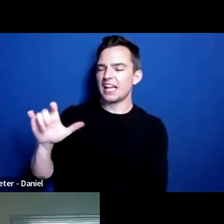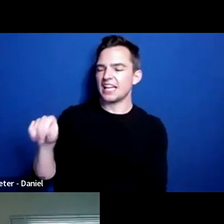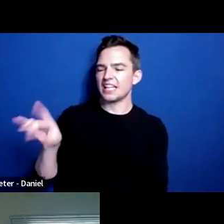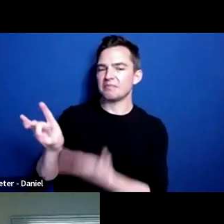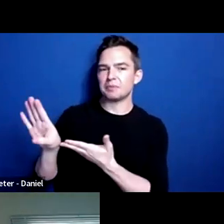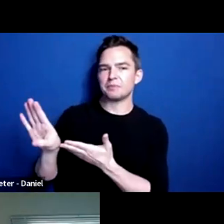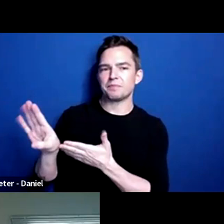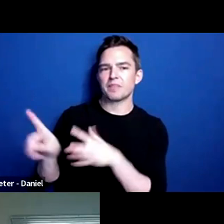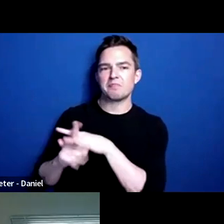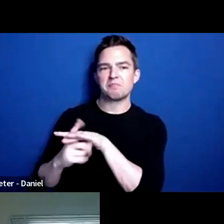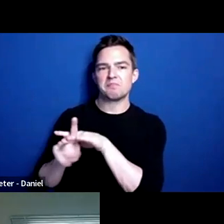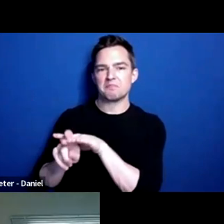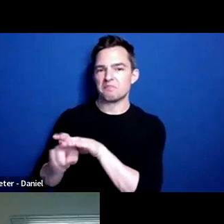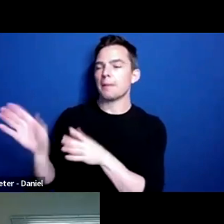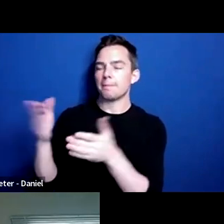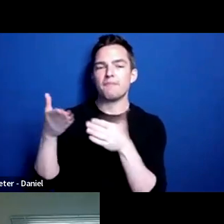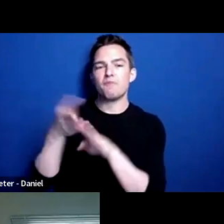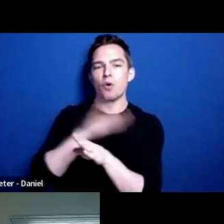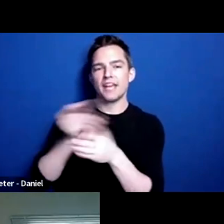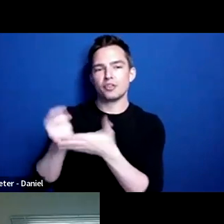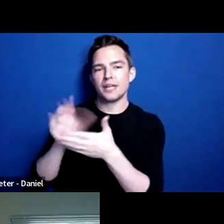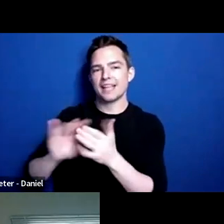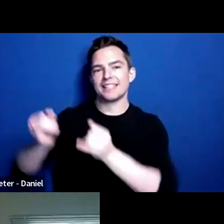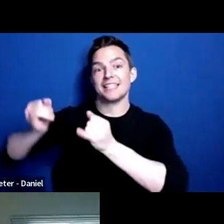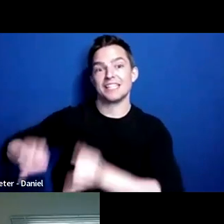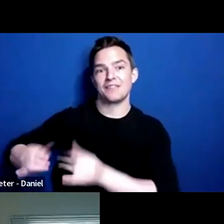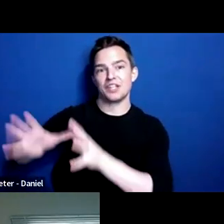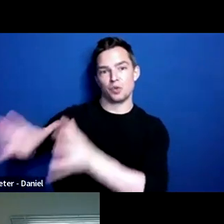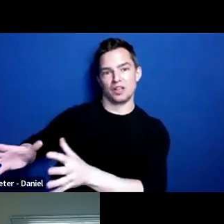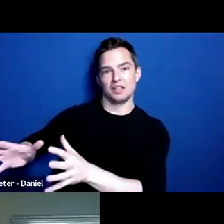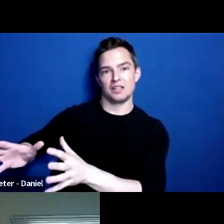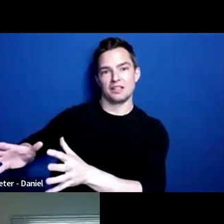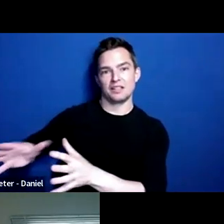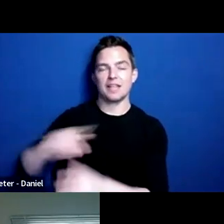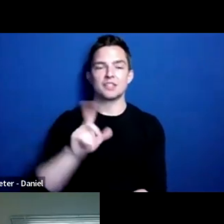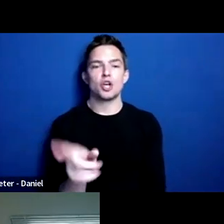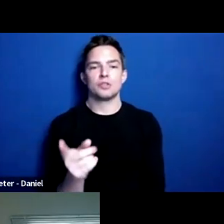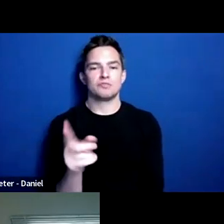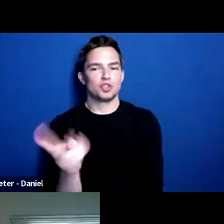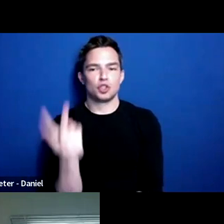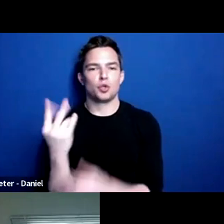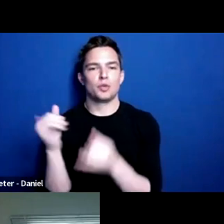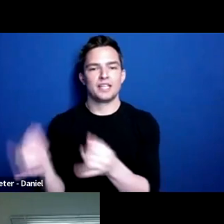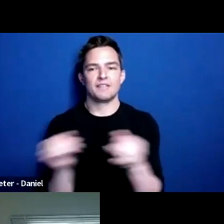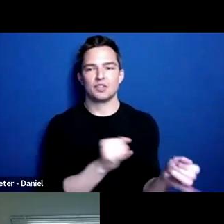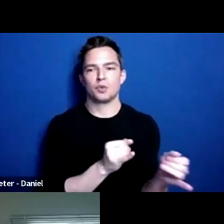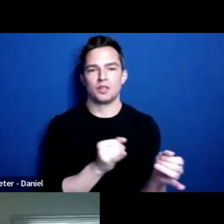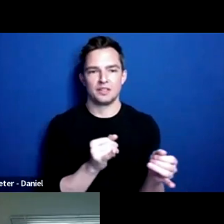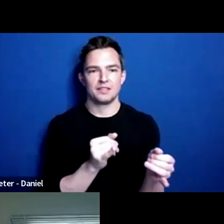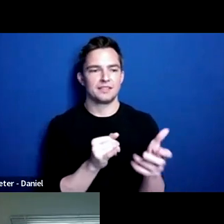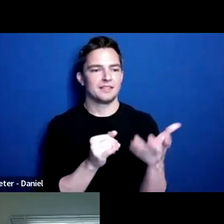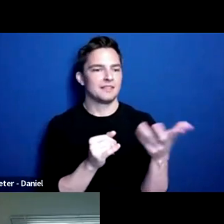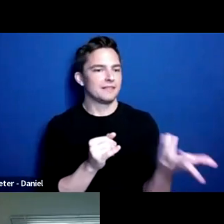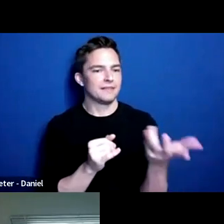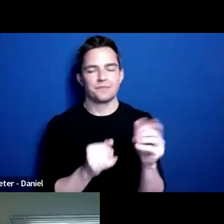individuals. And so and those are just two examples. We don't even need to discuss economic. We don't need to discuss